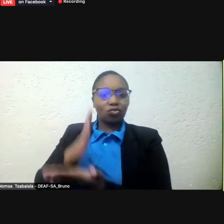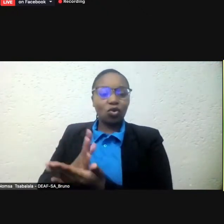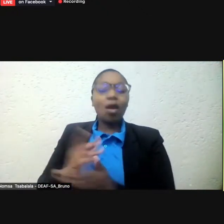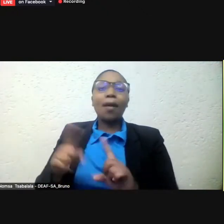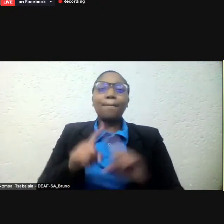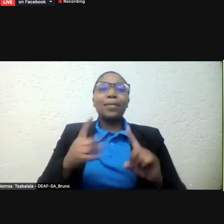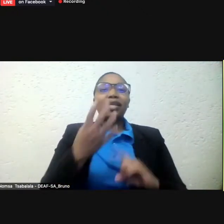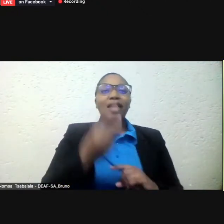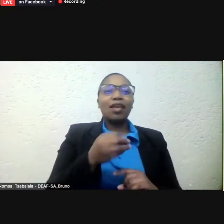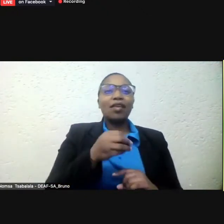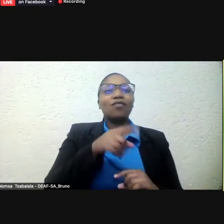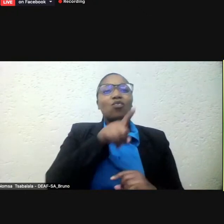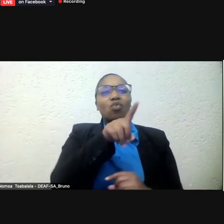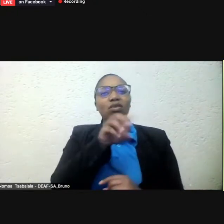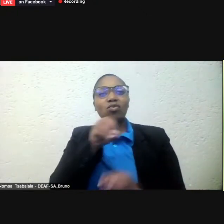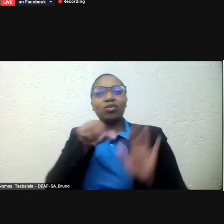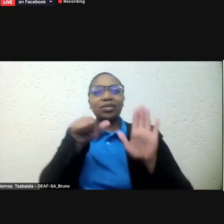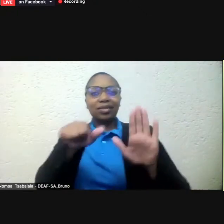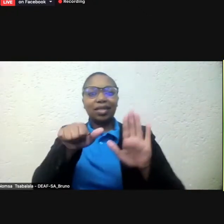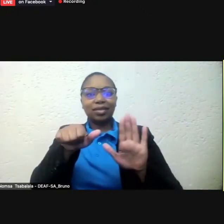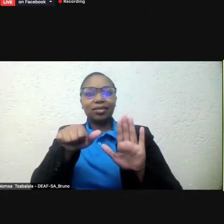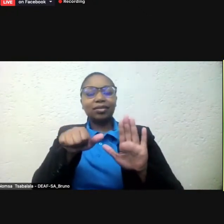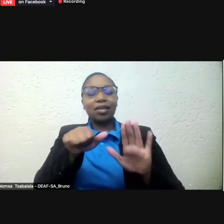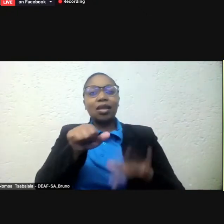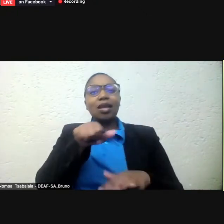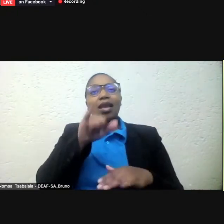in ICU in Gauteng.